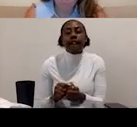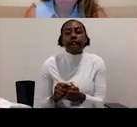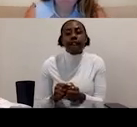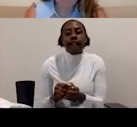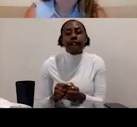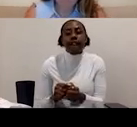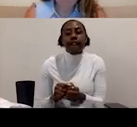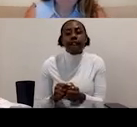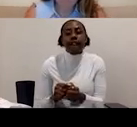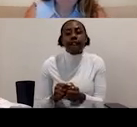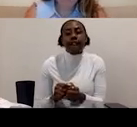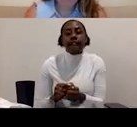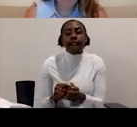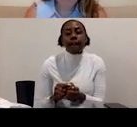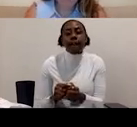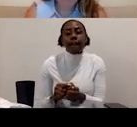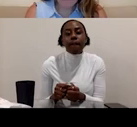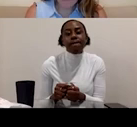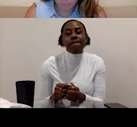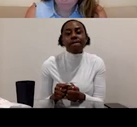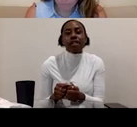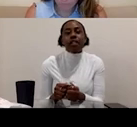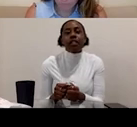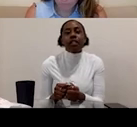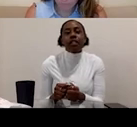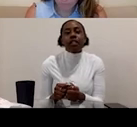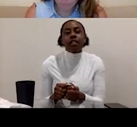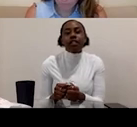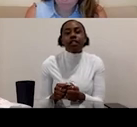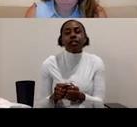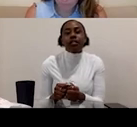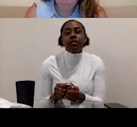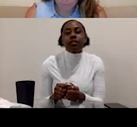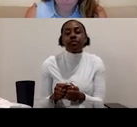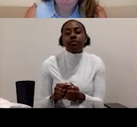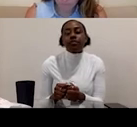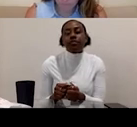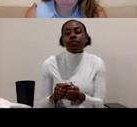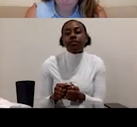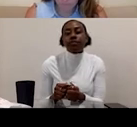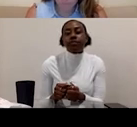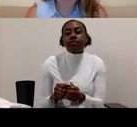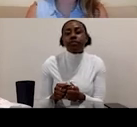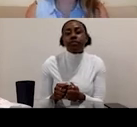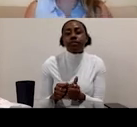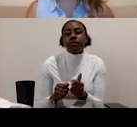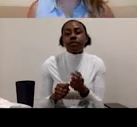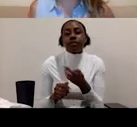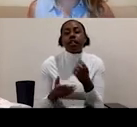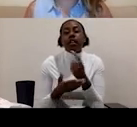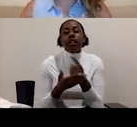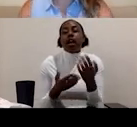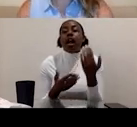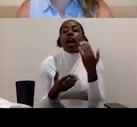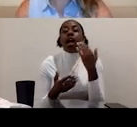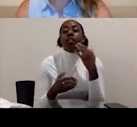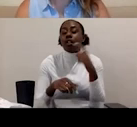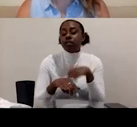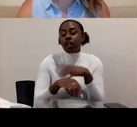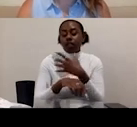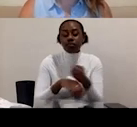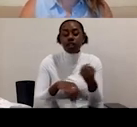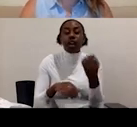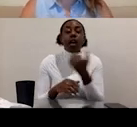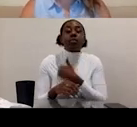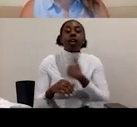homes and our communities. And there was a one-on-one on EM a few weeks ago. So I know we're out of time. I'm sorry I'm not going